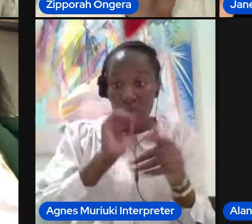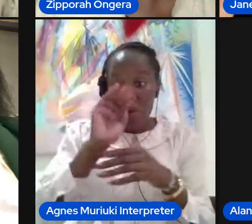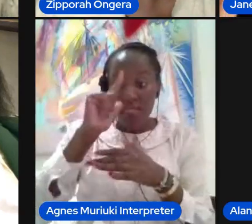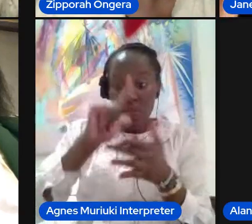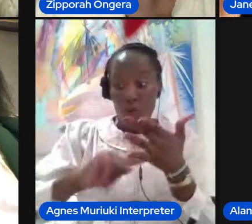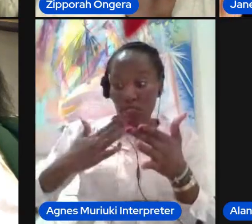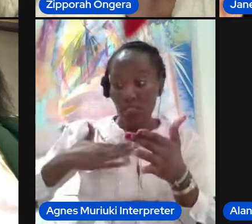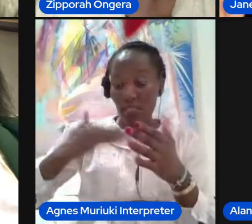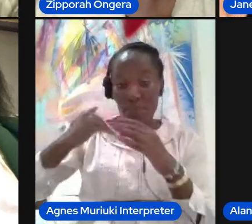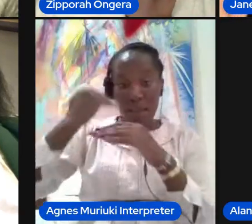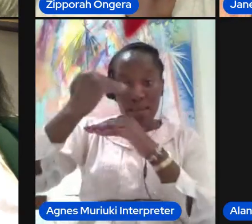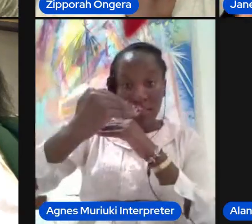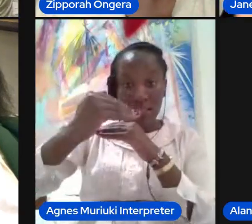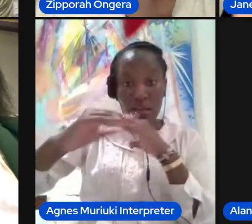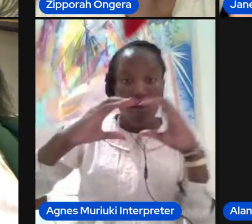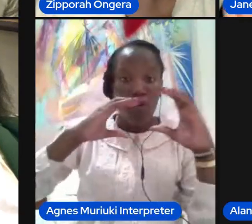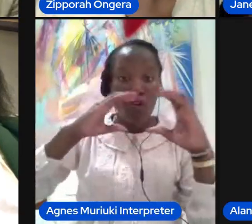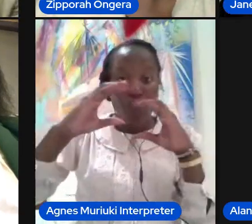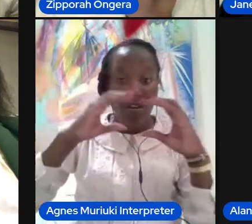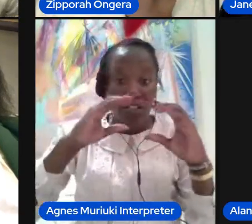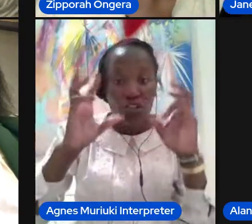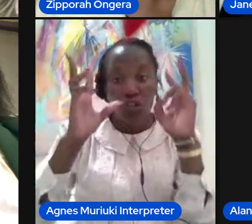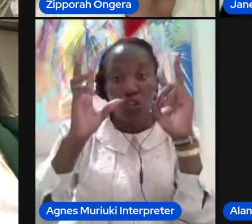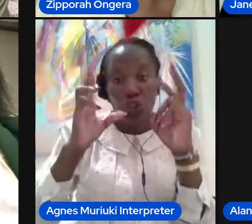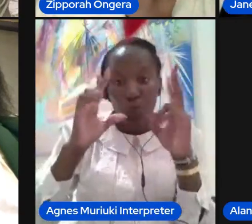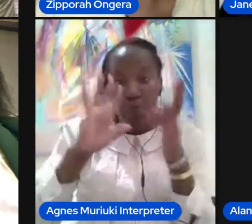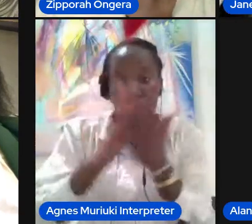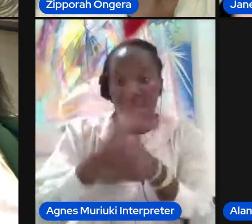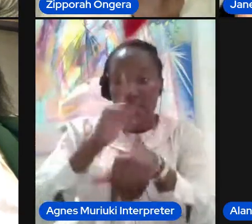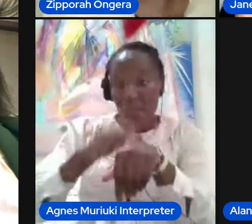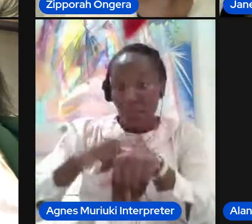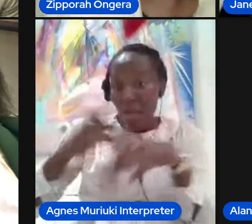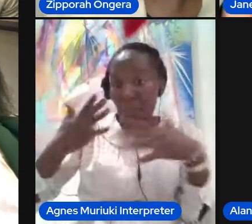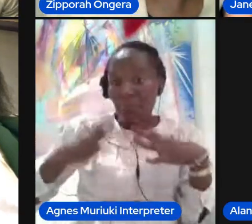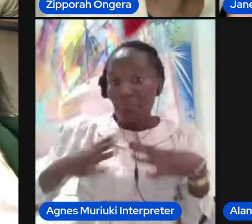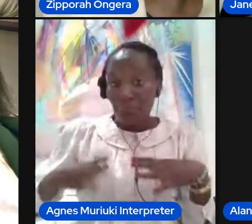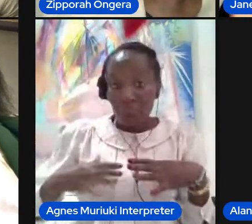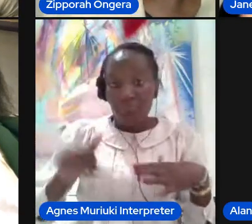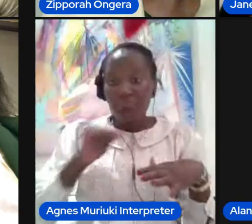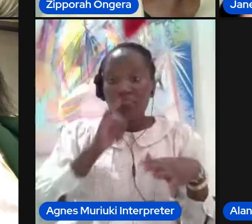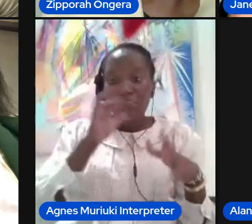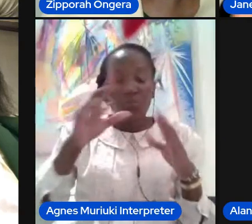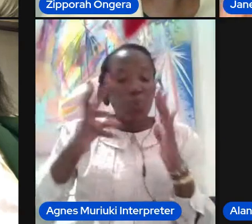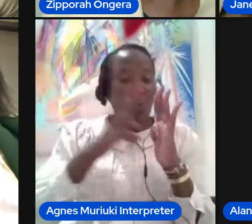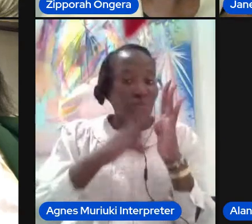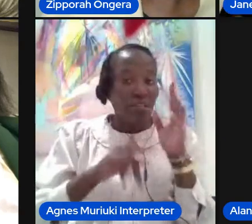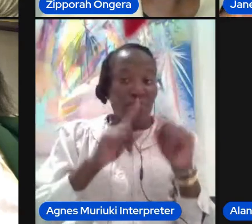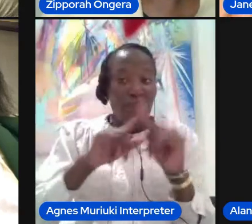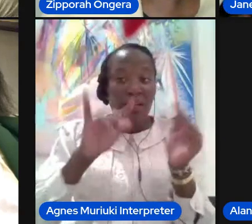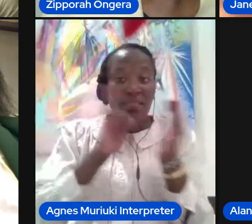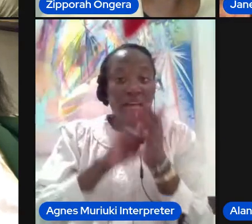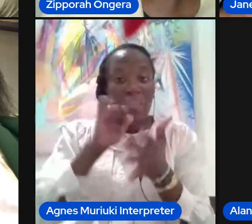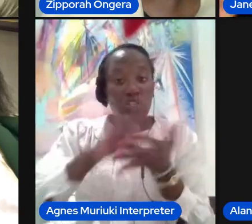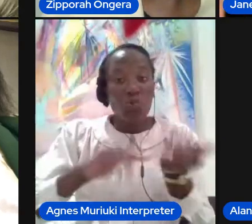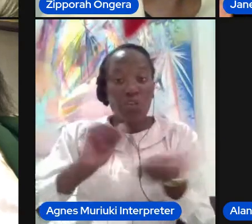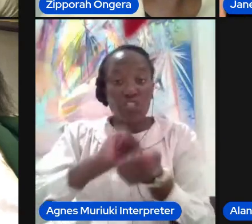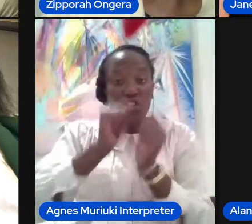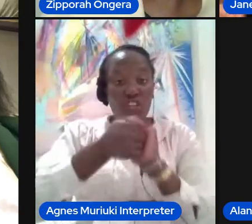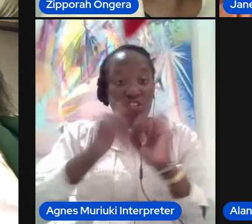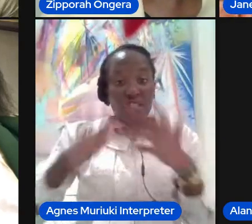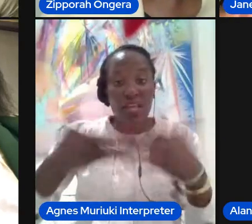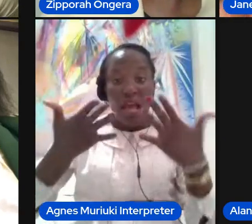conversation topic? Sometimes people think we don't read the comments, but the conversation in the comments is what actually changes how people